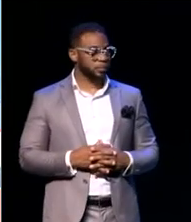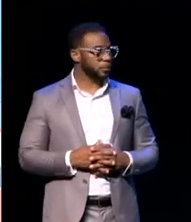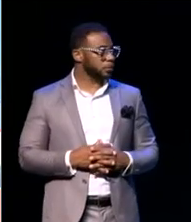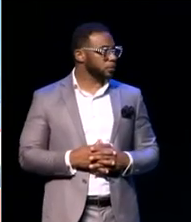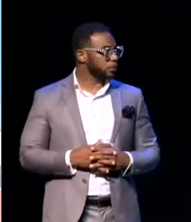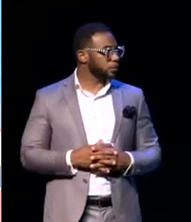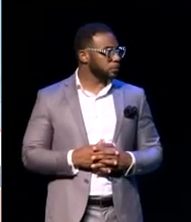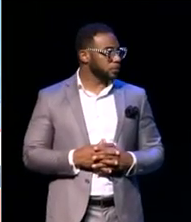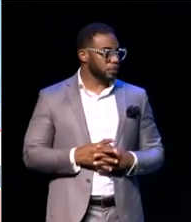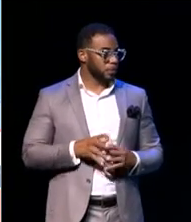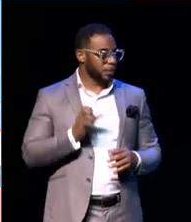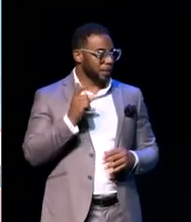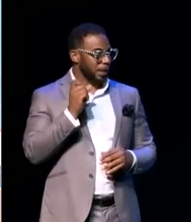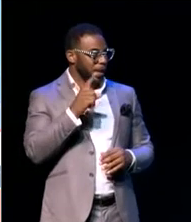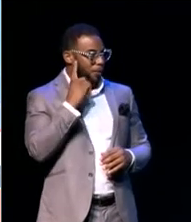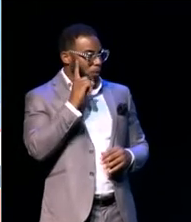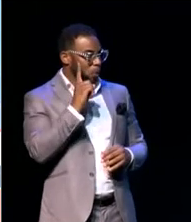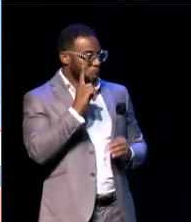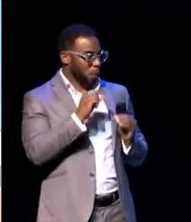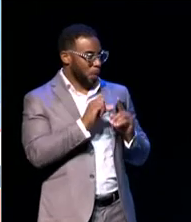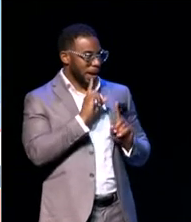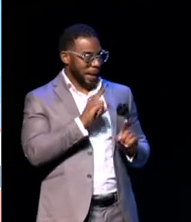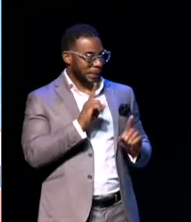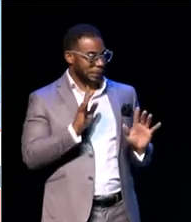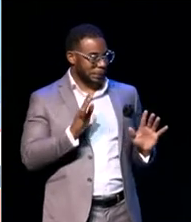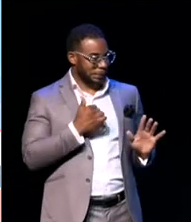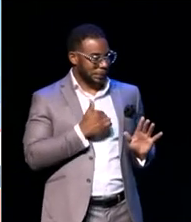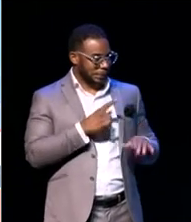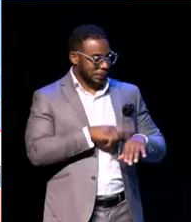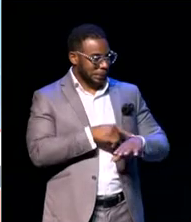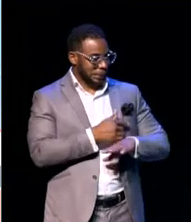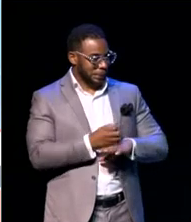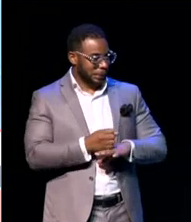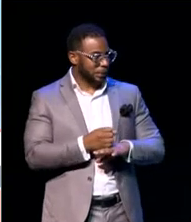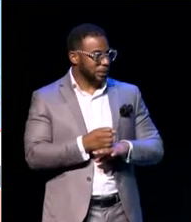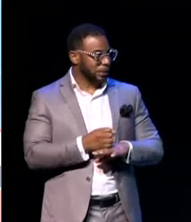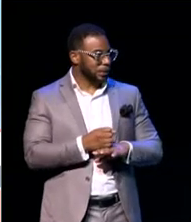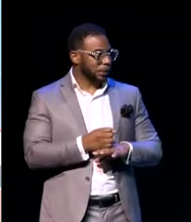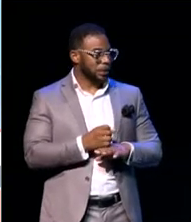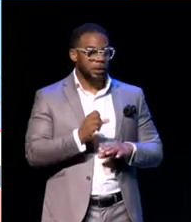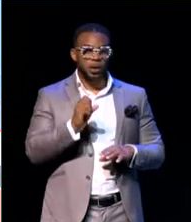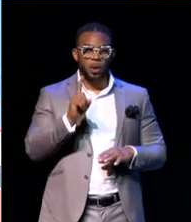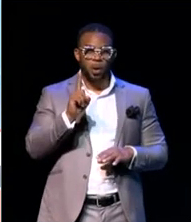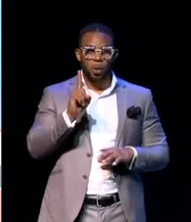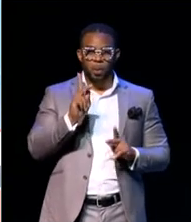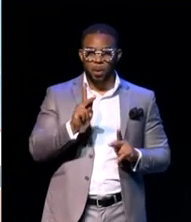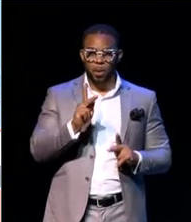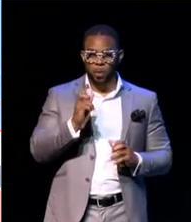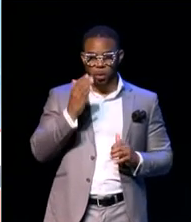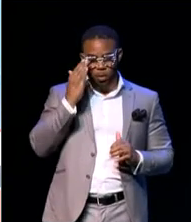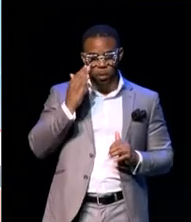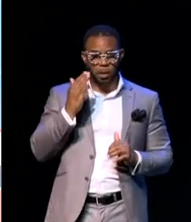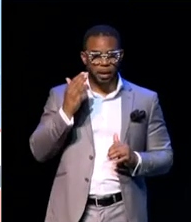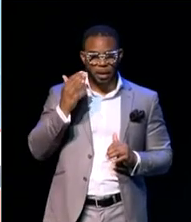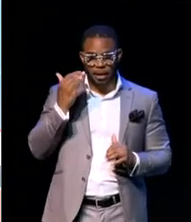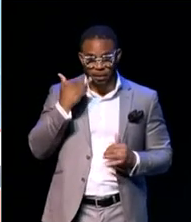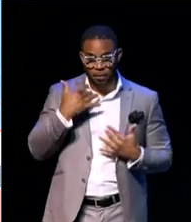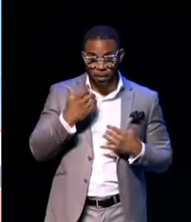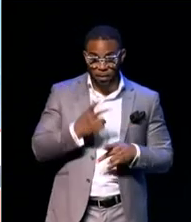I hate to ask for one-word answers, but I just want to get... So one person wants to know